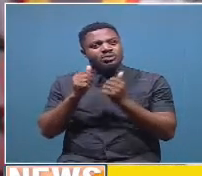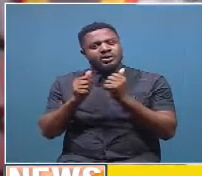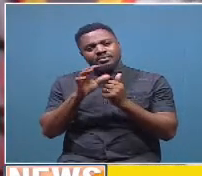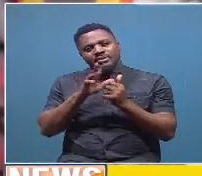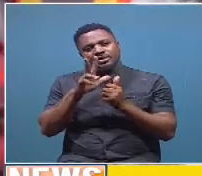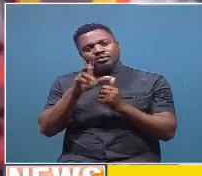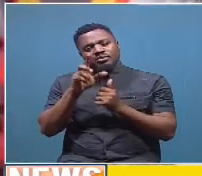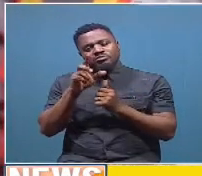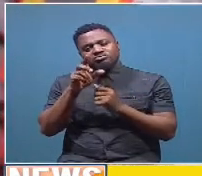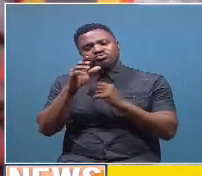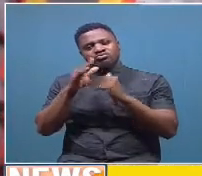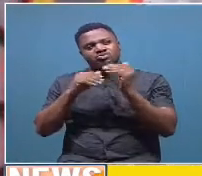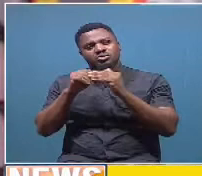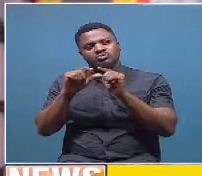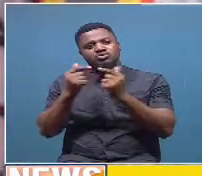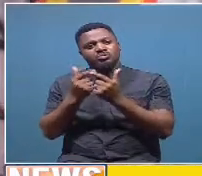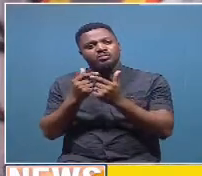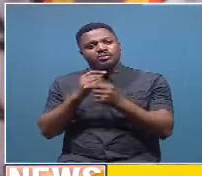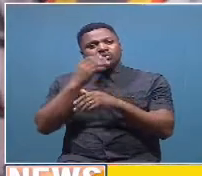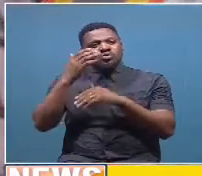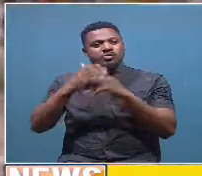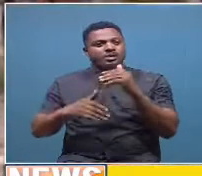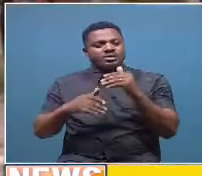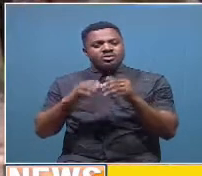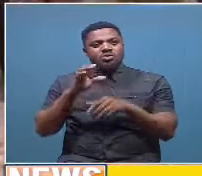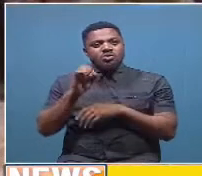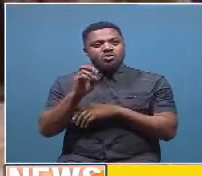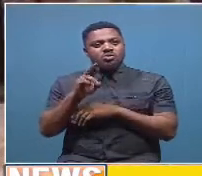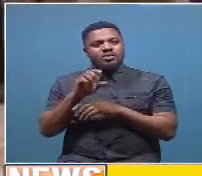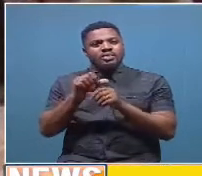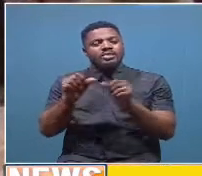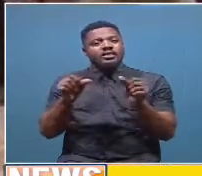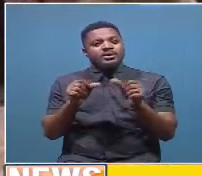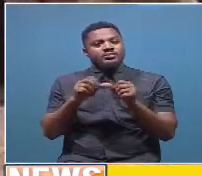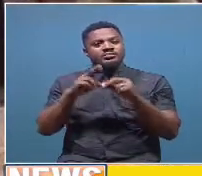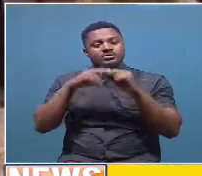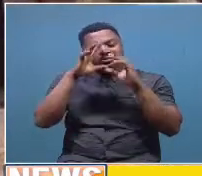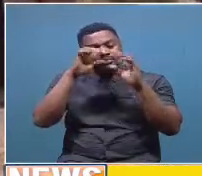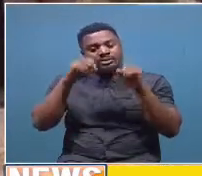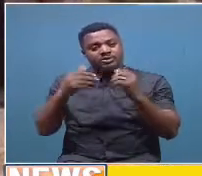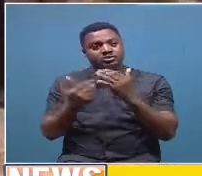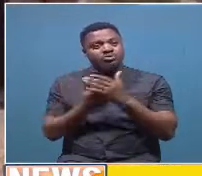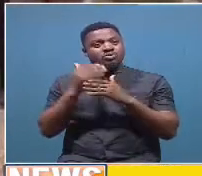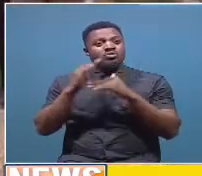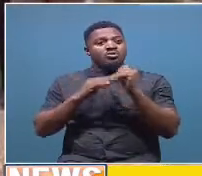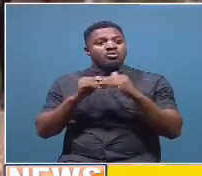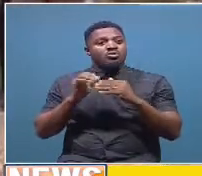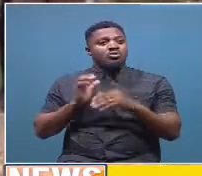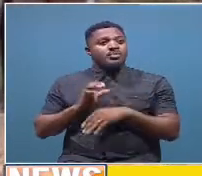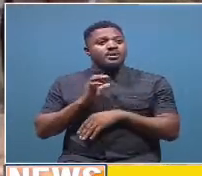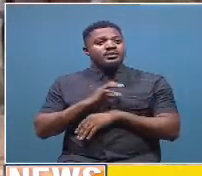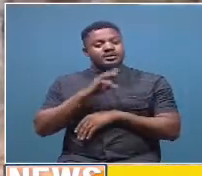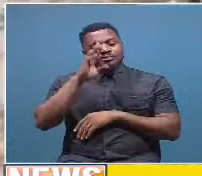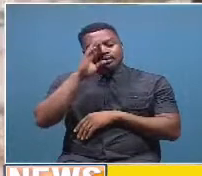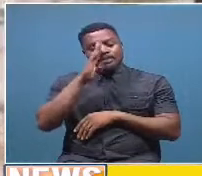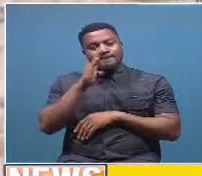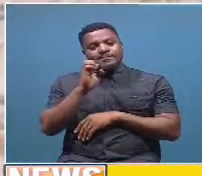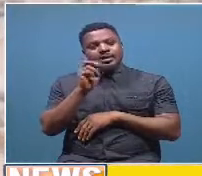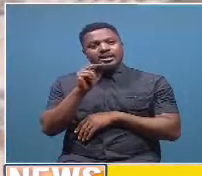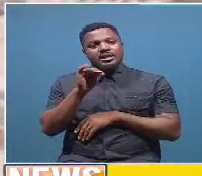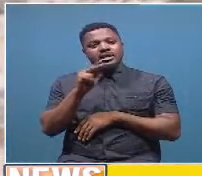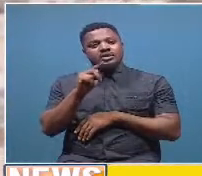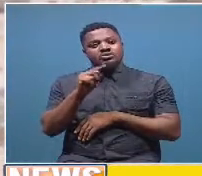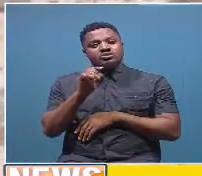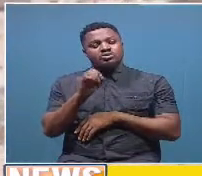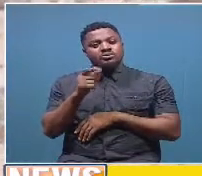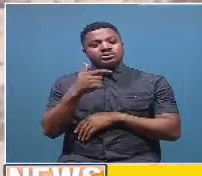3 contractors to complete with the core area. The chairman of the Reconstruction Committee, Mr. Benito